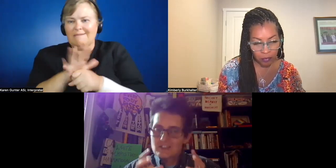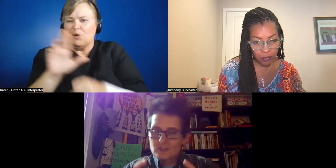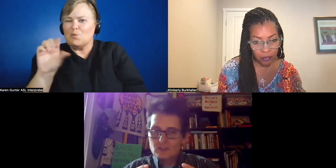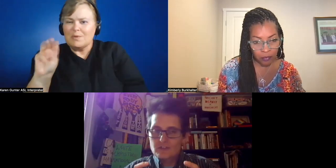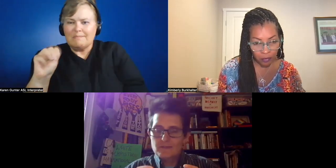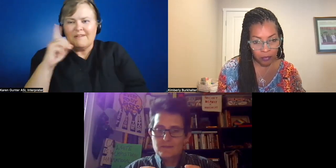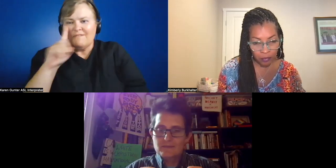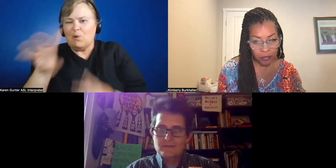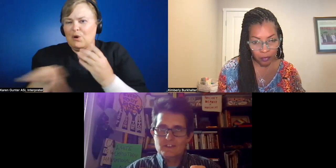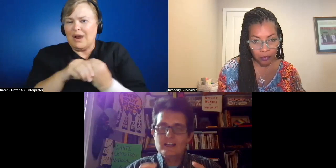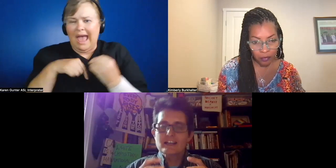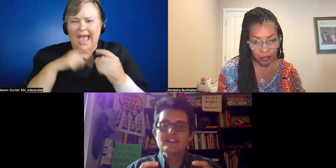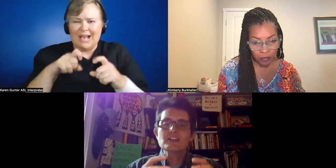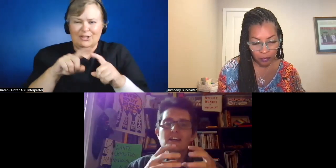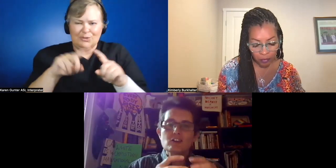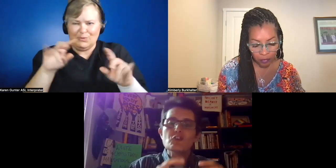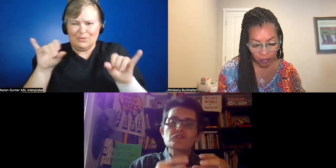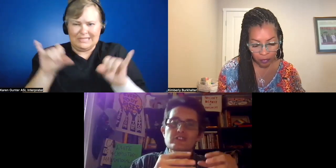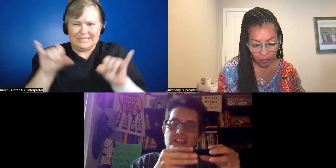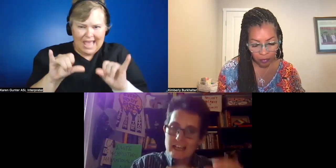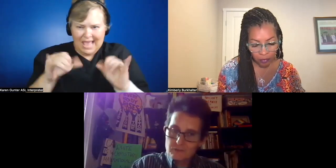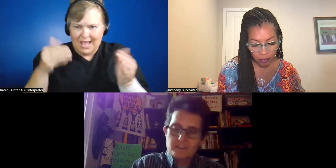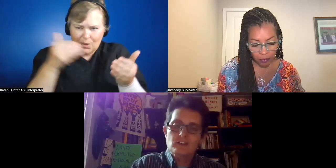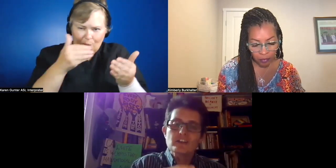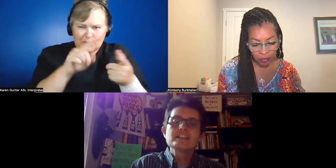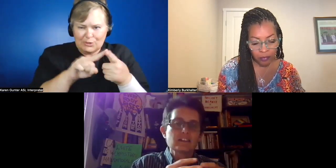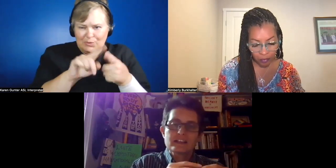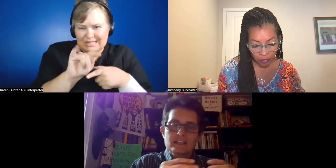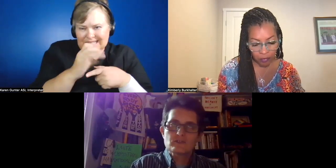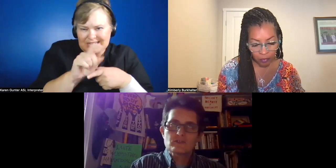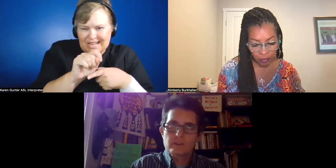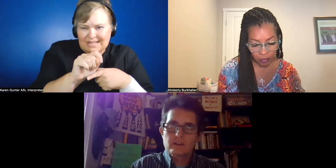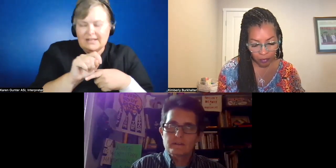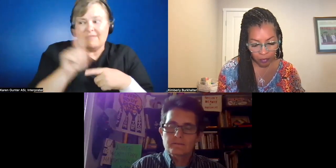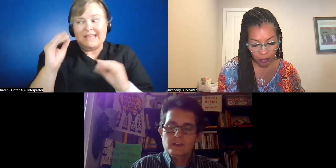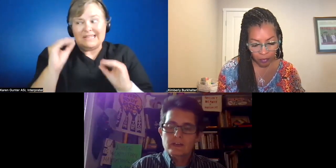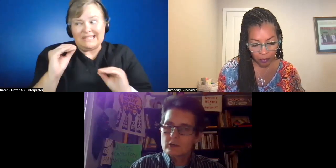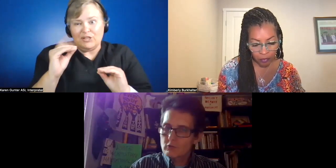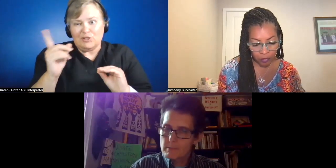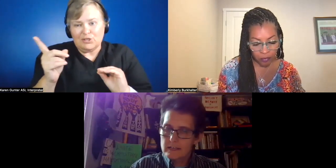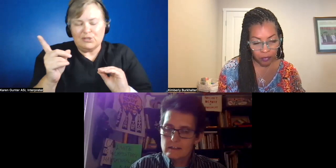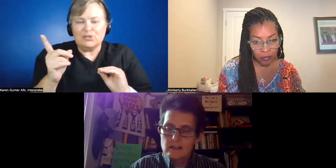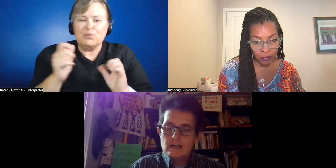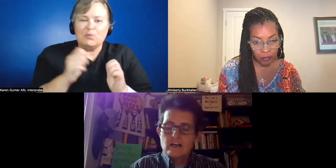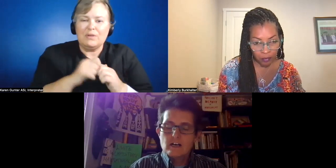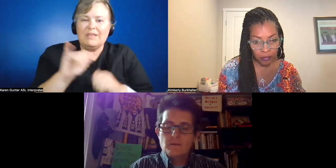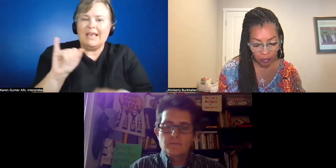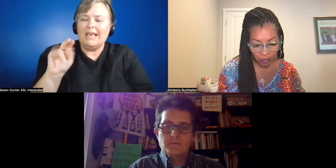I had to sort of stay closer to the text. They teach all with an inquiry